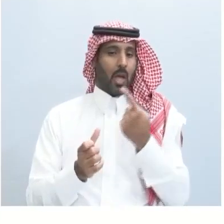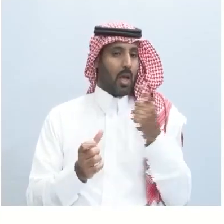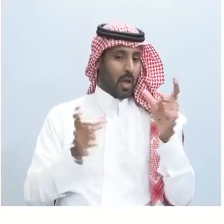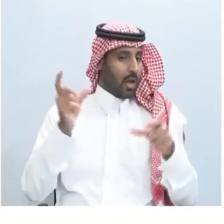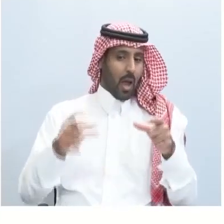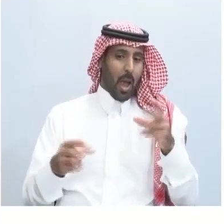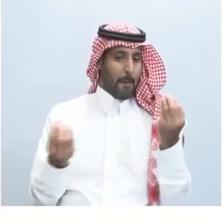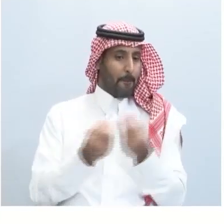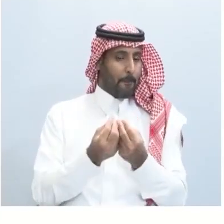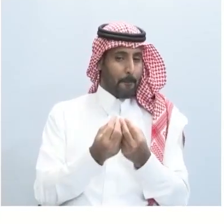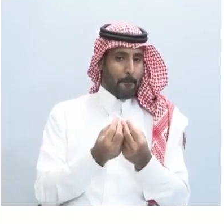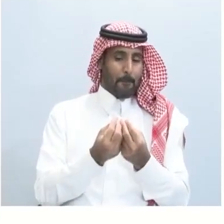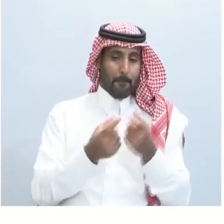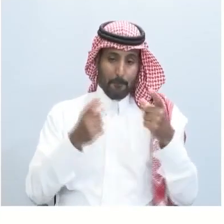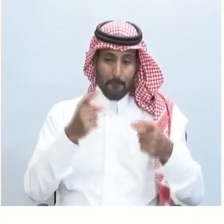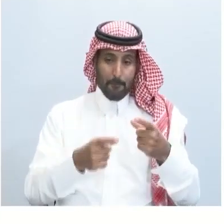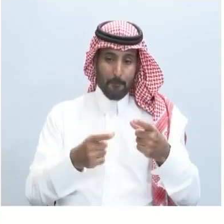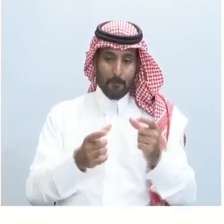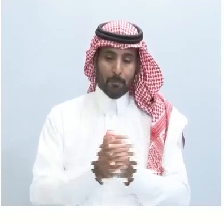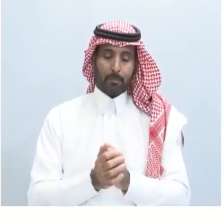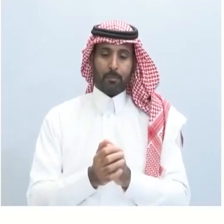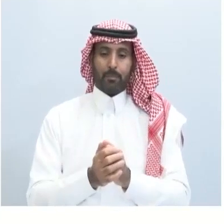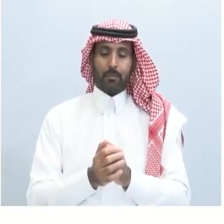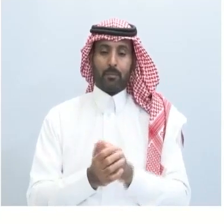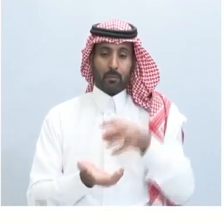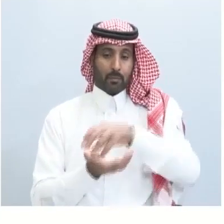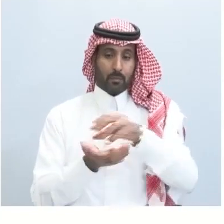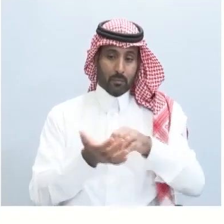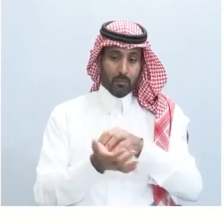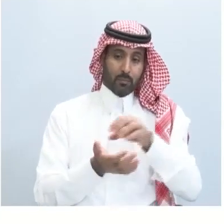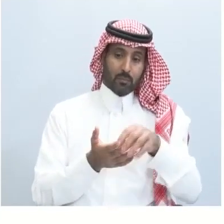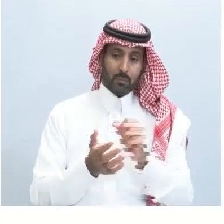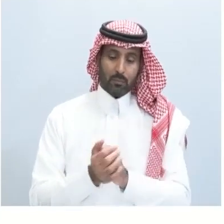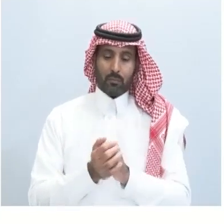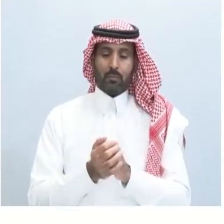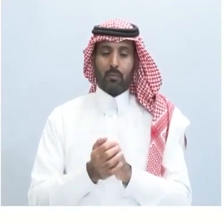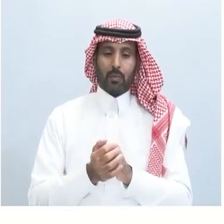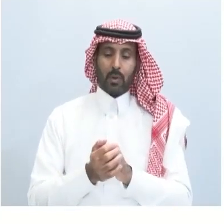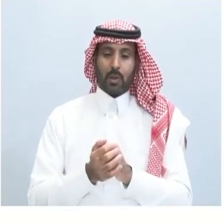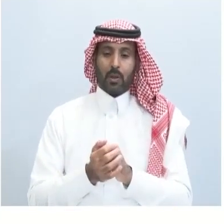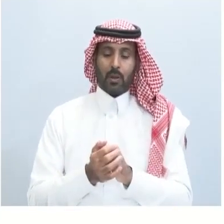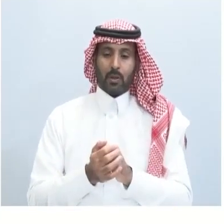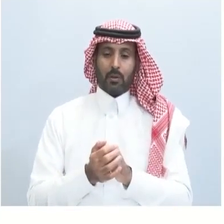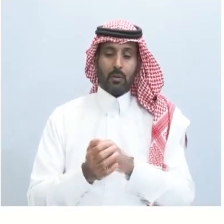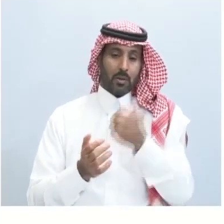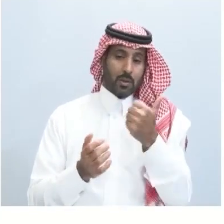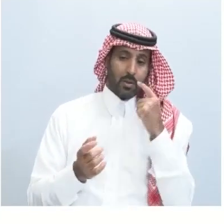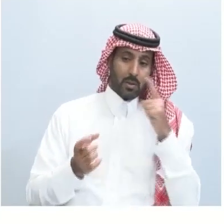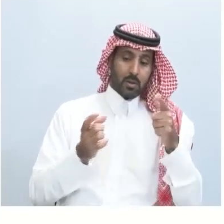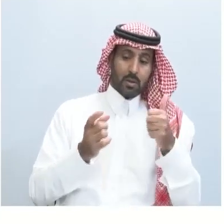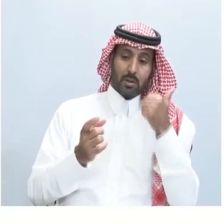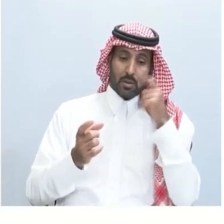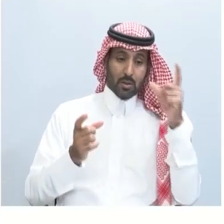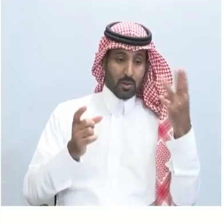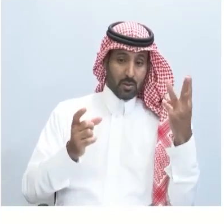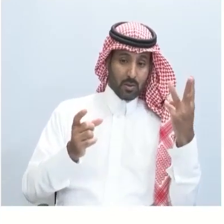we've already is already done, the positions of the players. Number two, each team has three